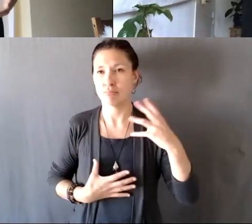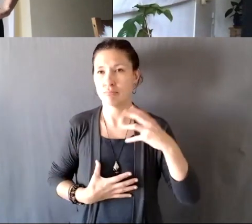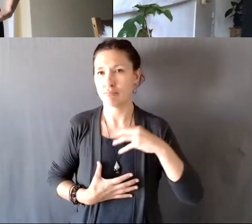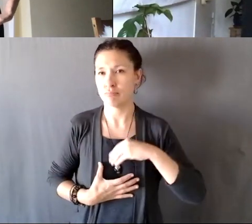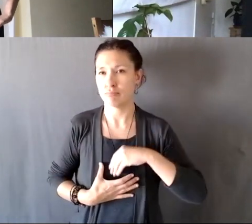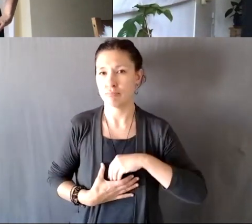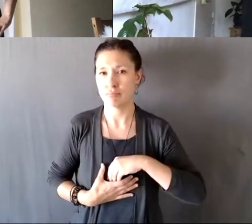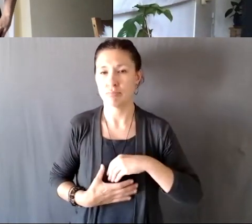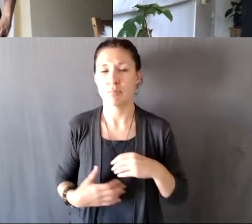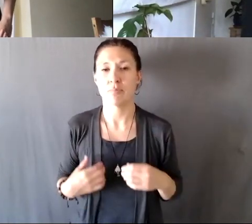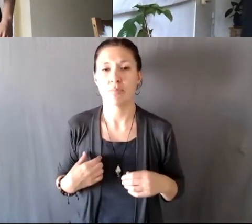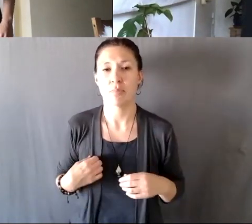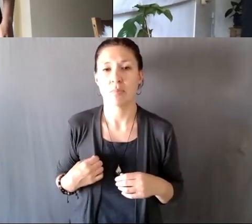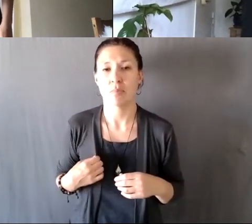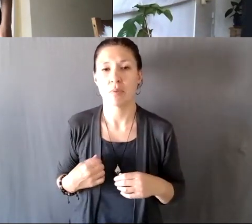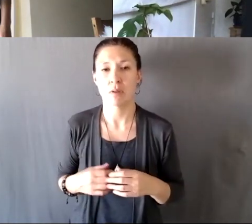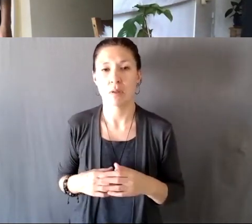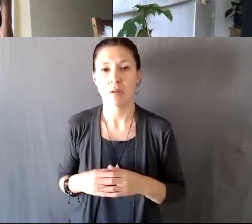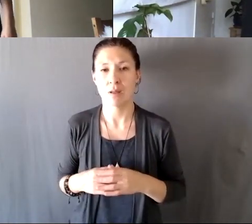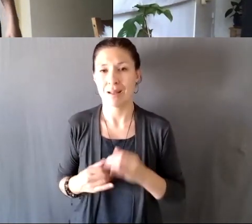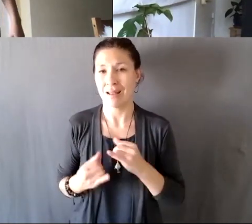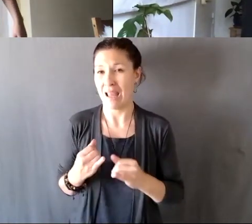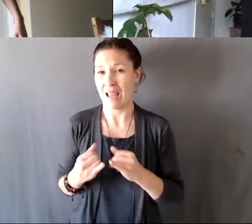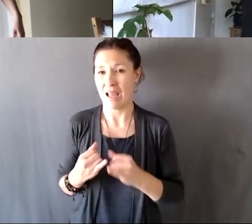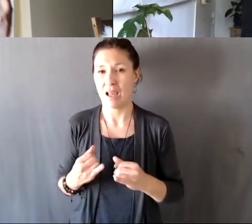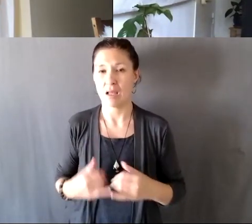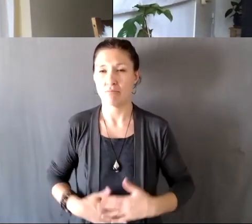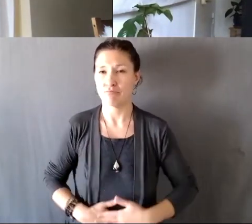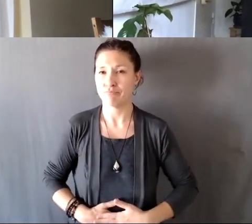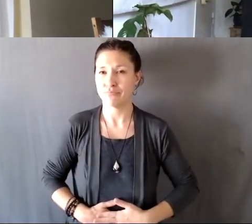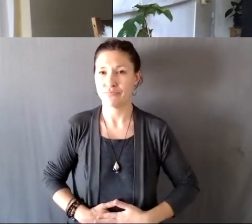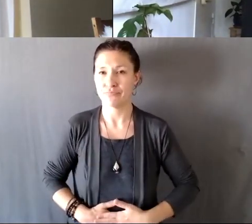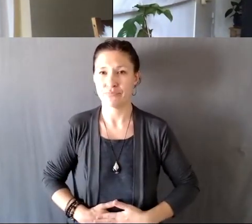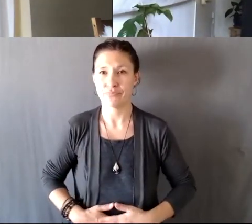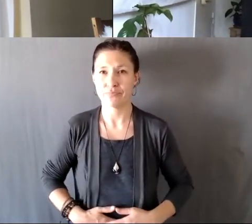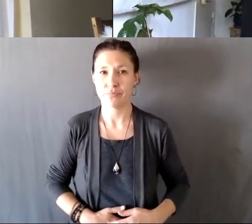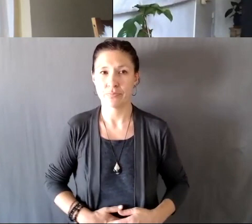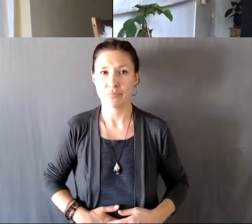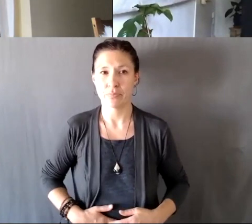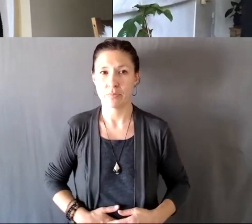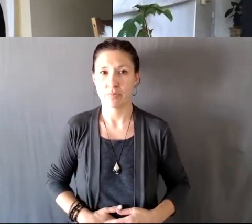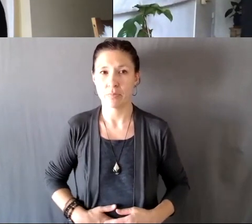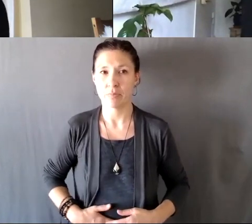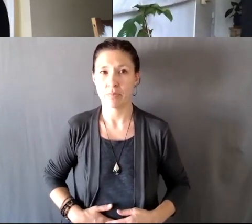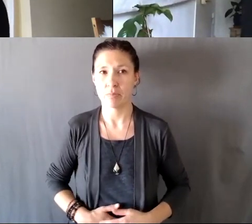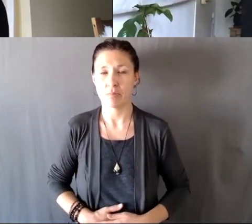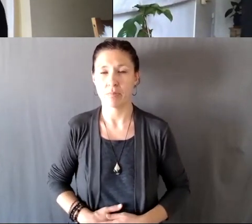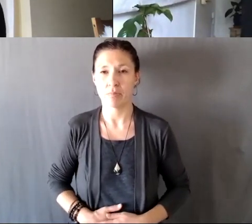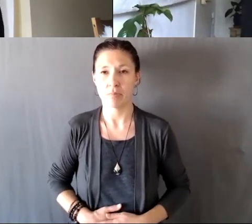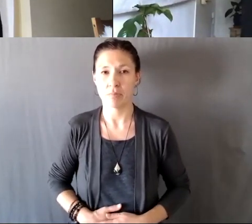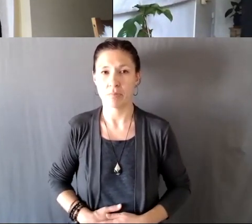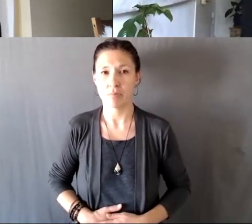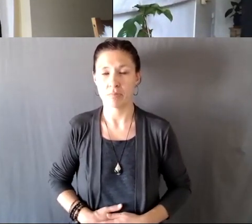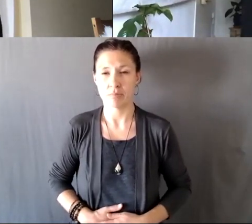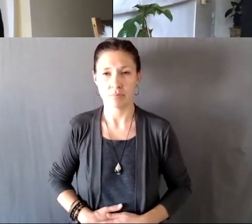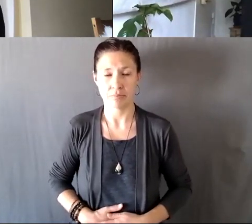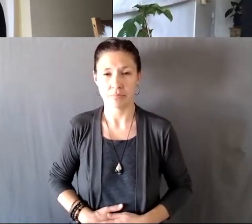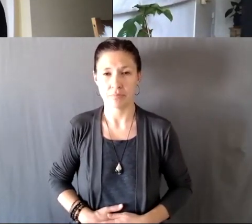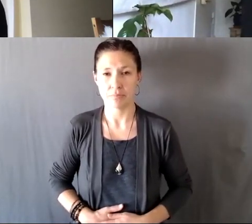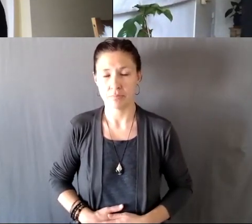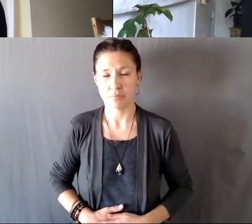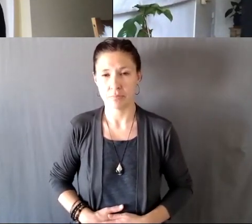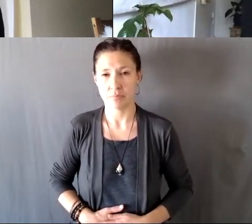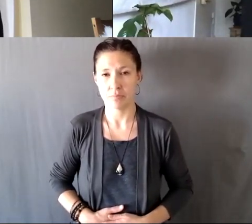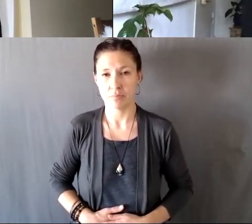And finish covering your navel, one hand on top of the other.